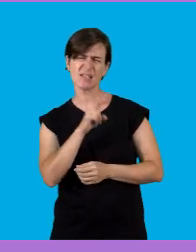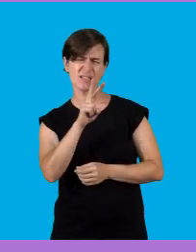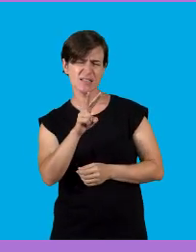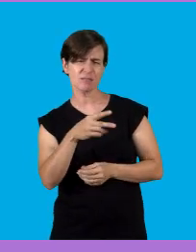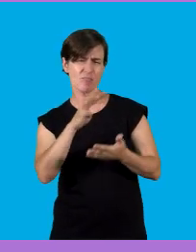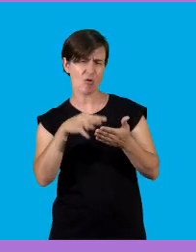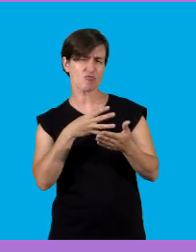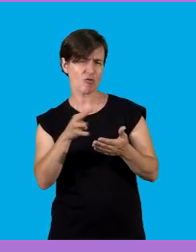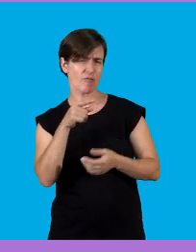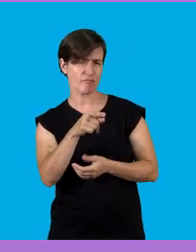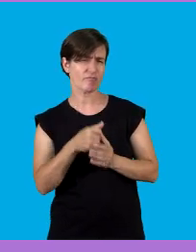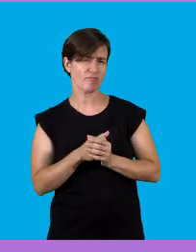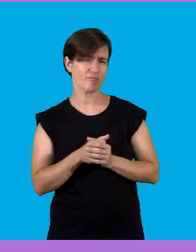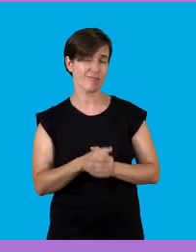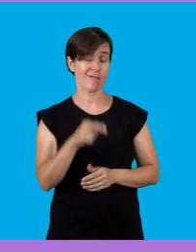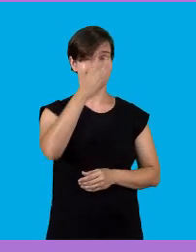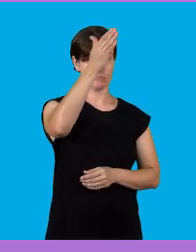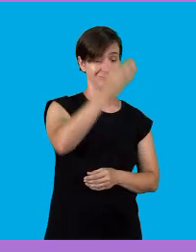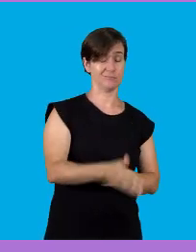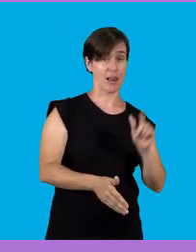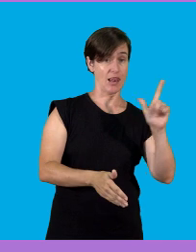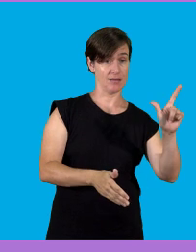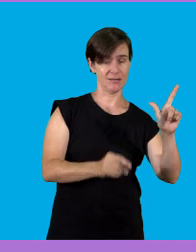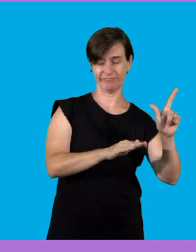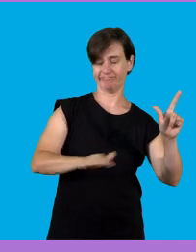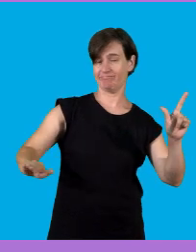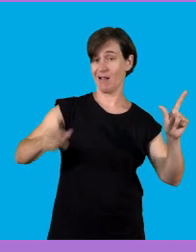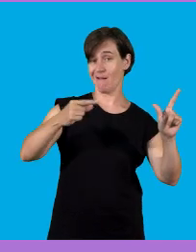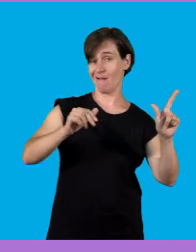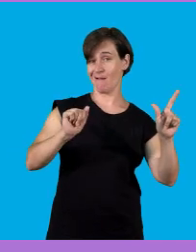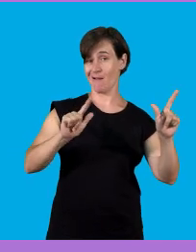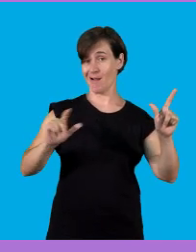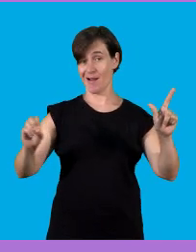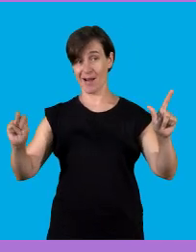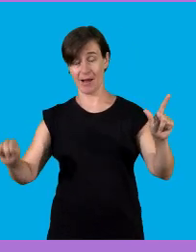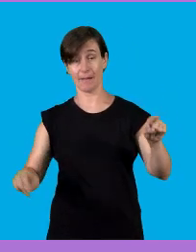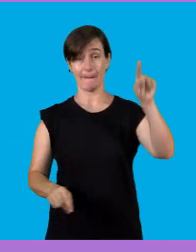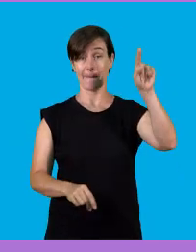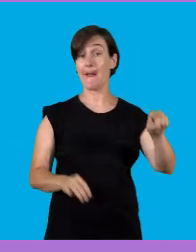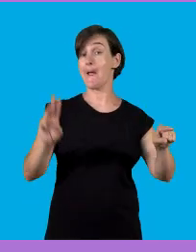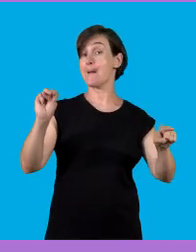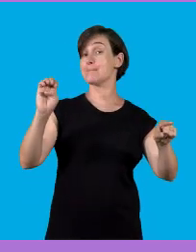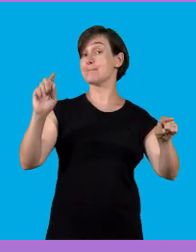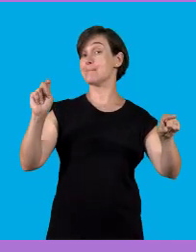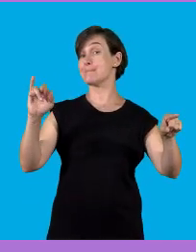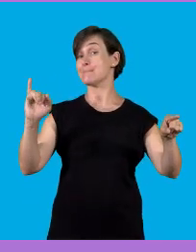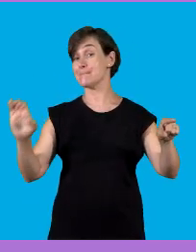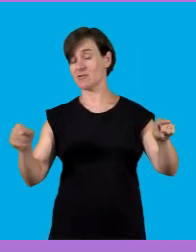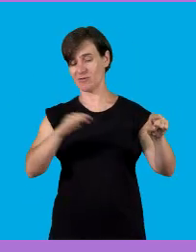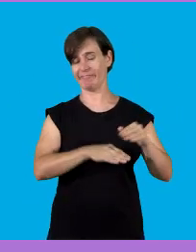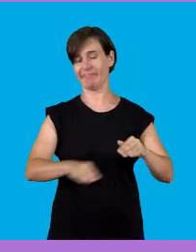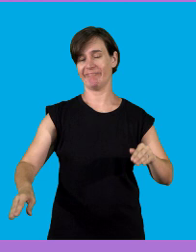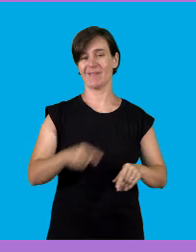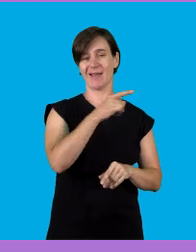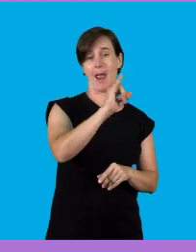is all about. Here I have liters. Here I have gallons. Metric system versus your imperial